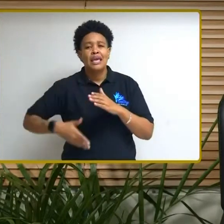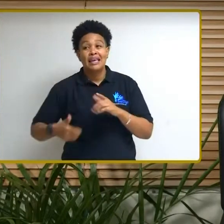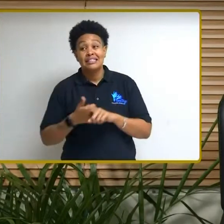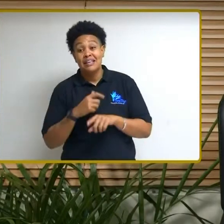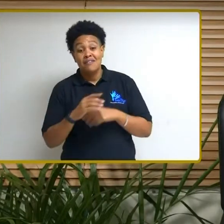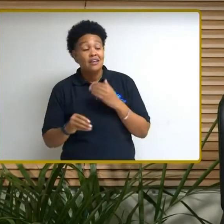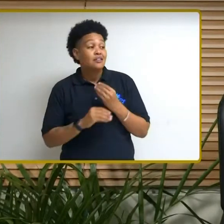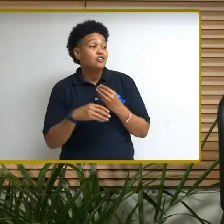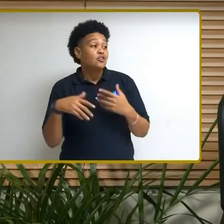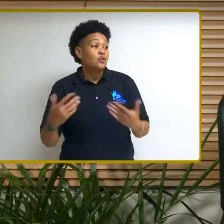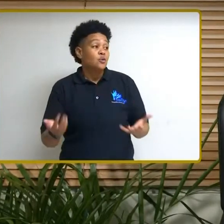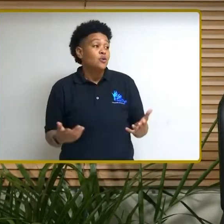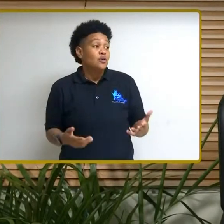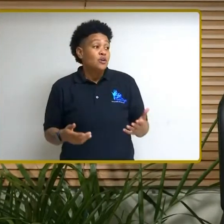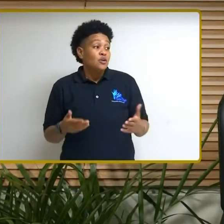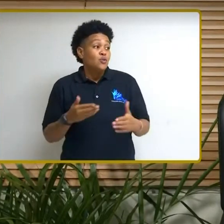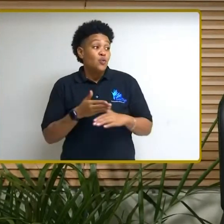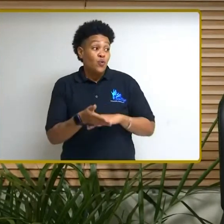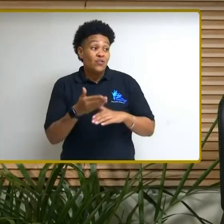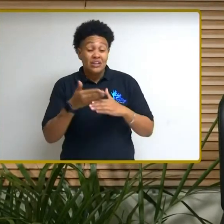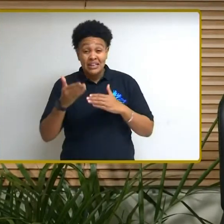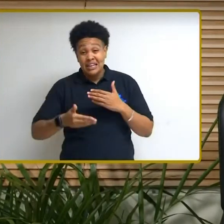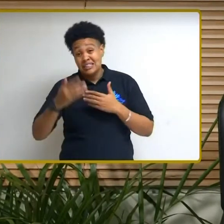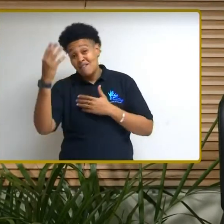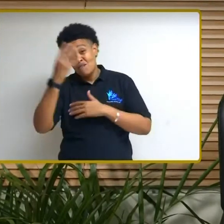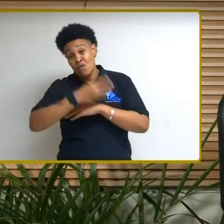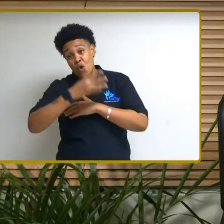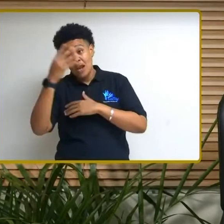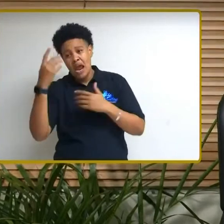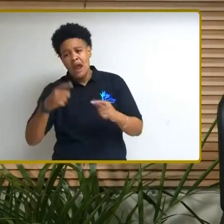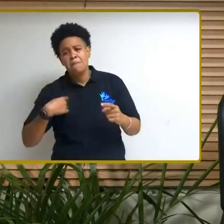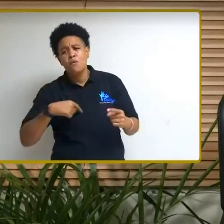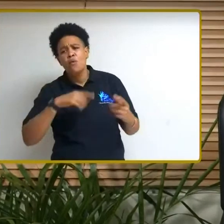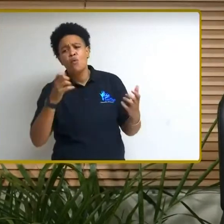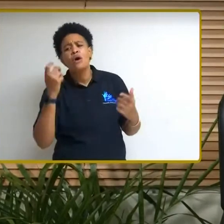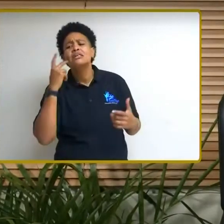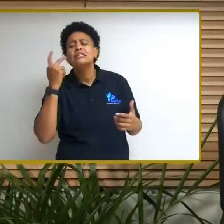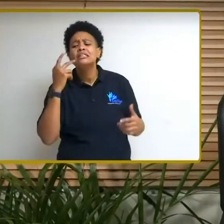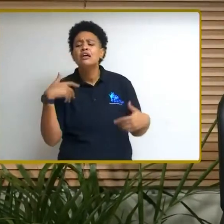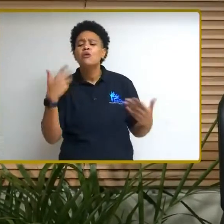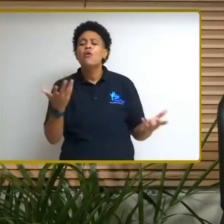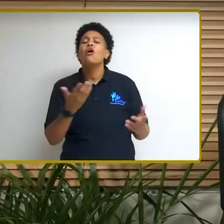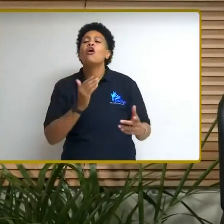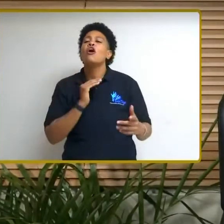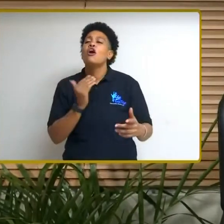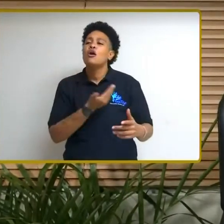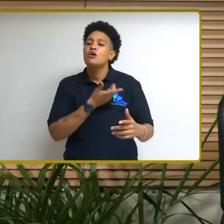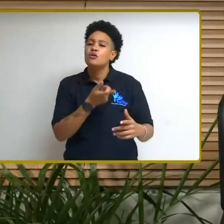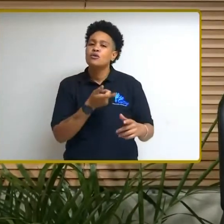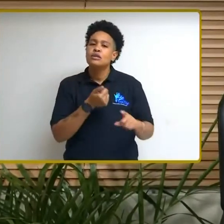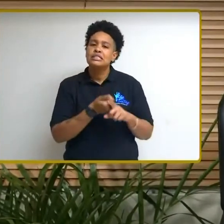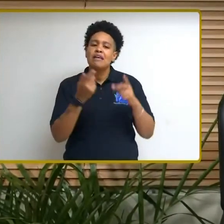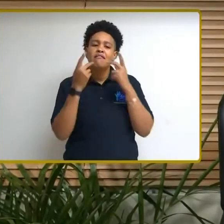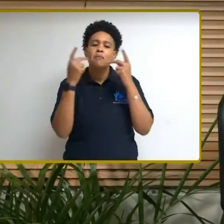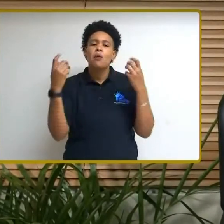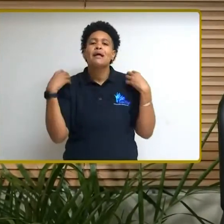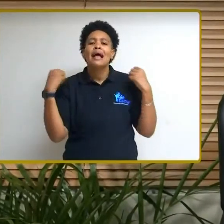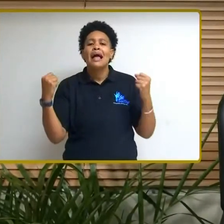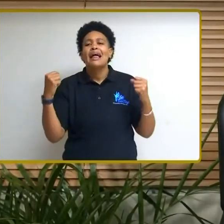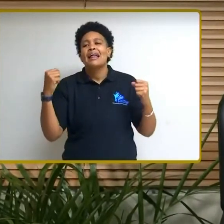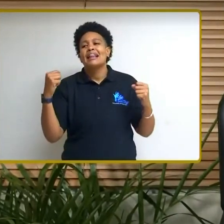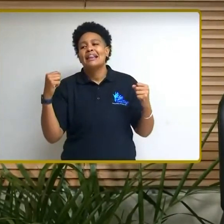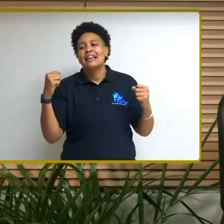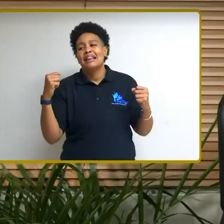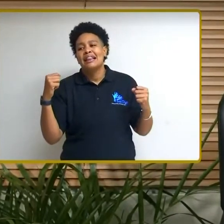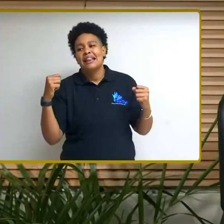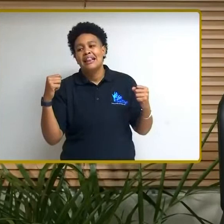And indeed, over the next 4 days, we would like to see our public health